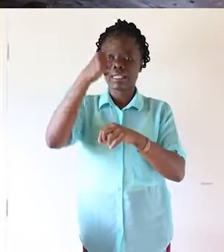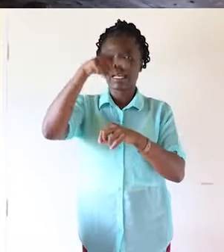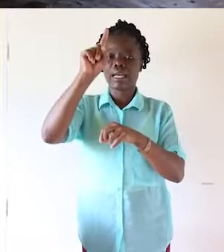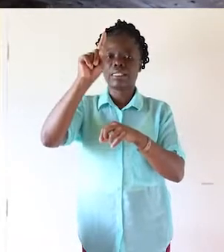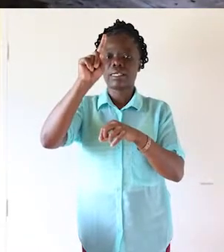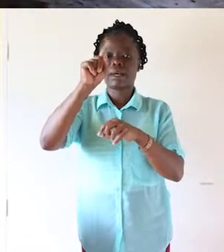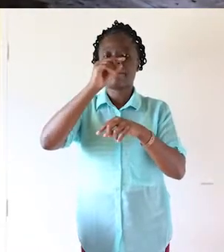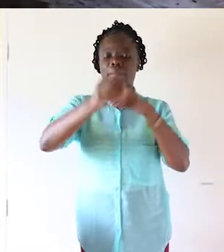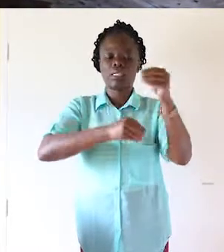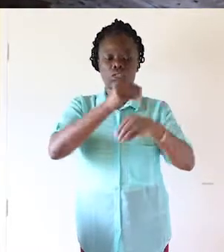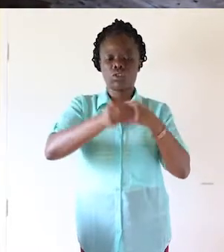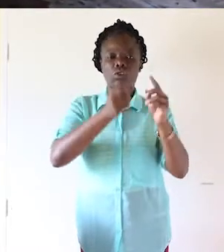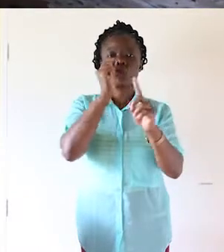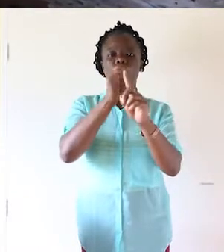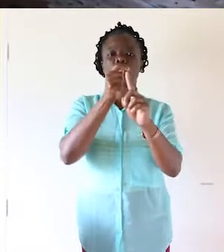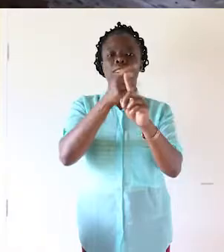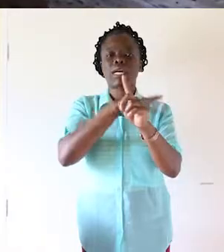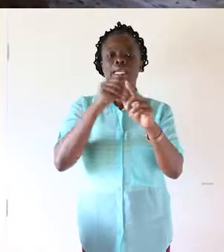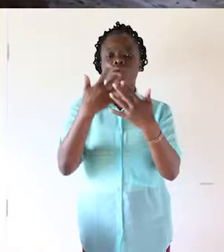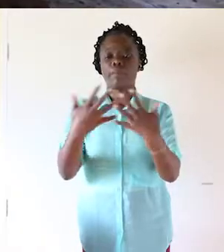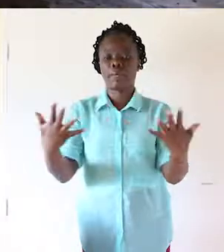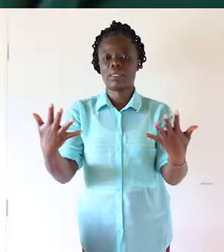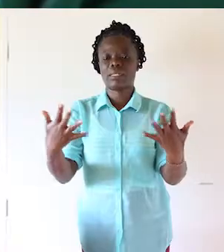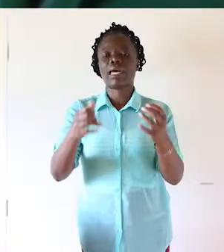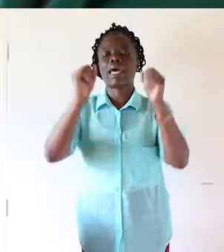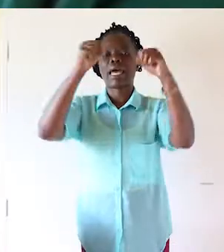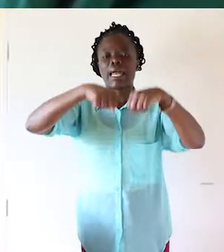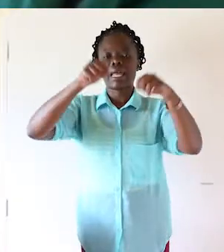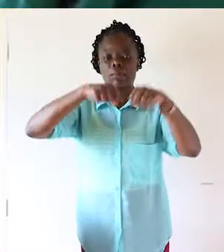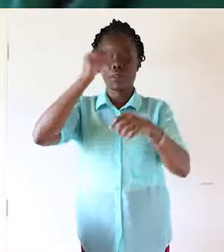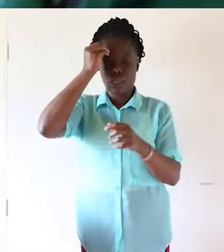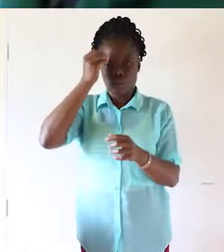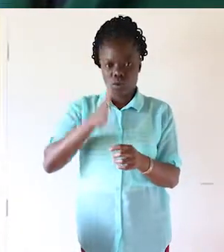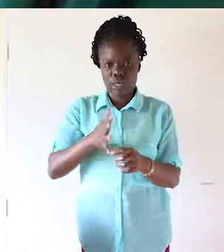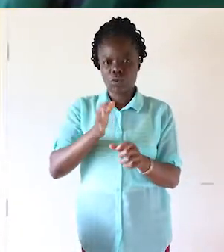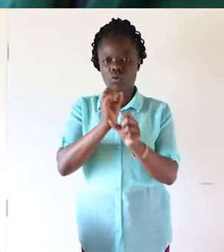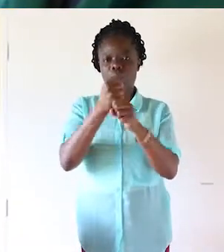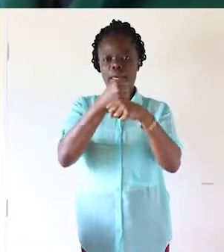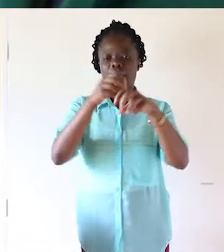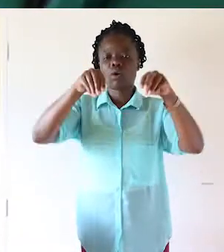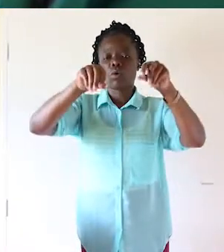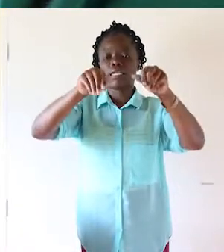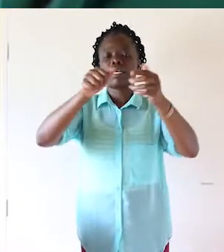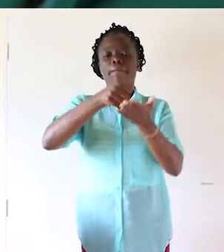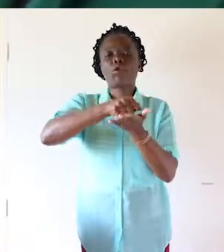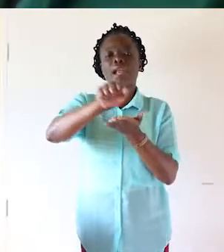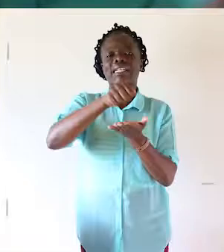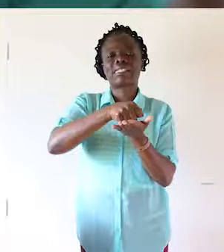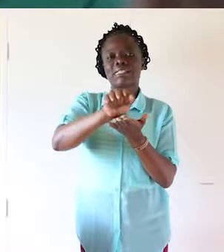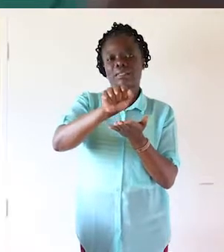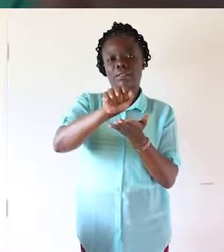right materials, tools, and equipment enables the learner to make quality